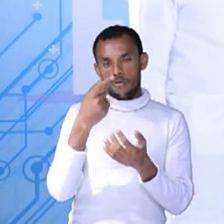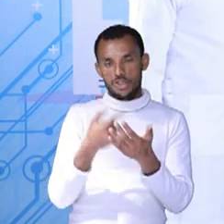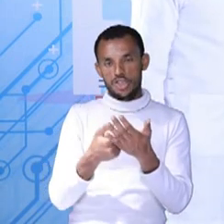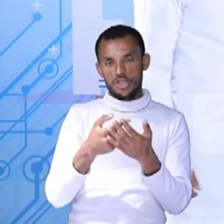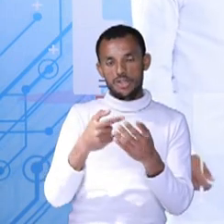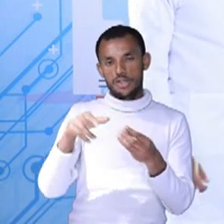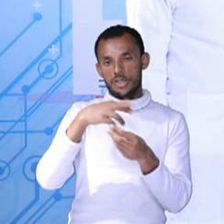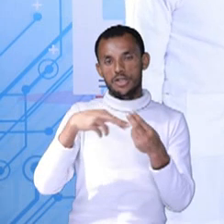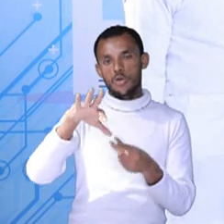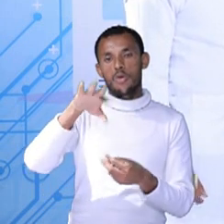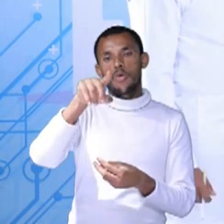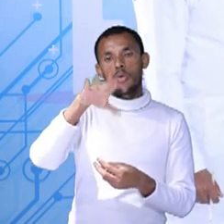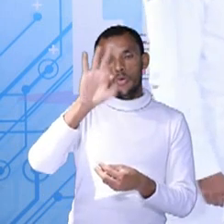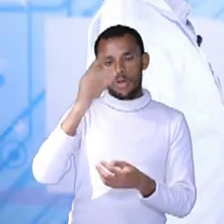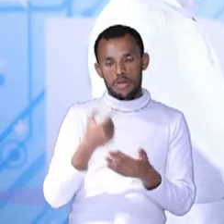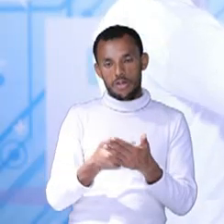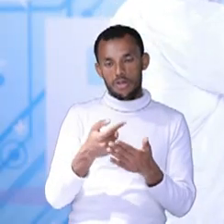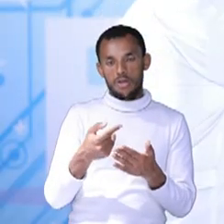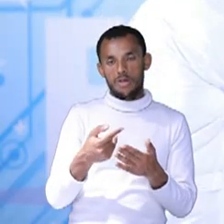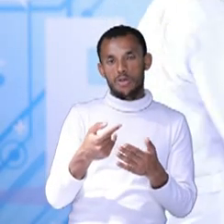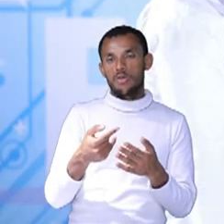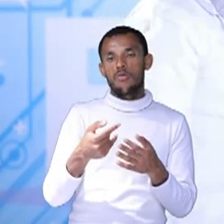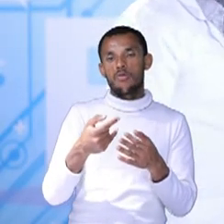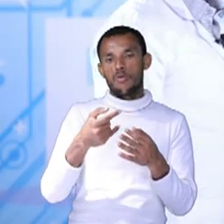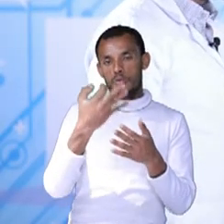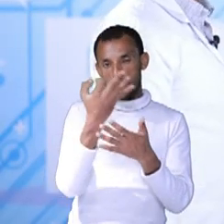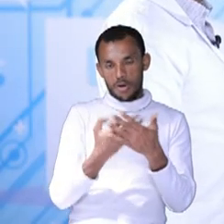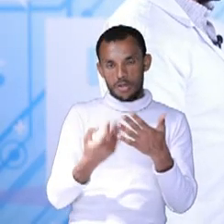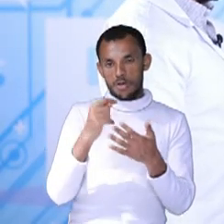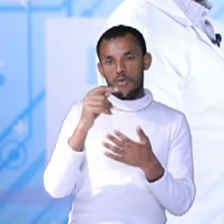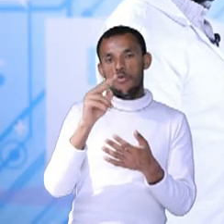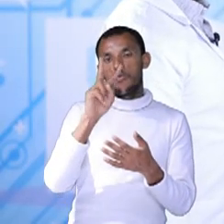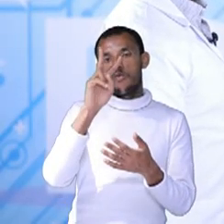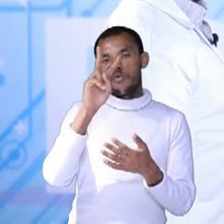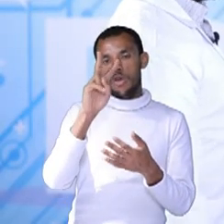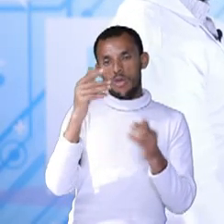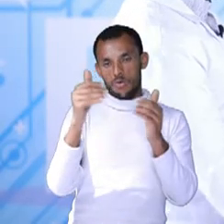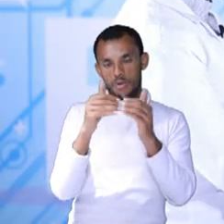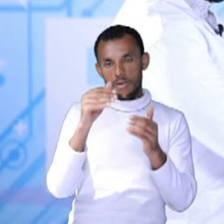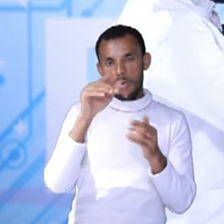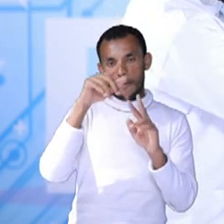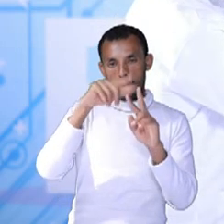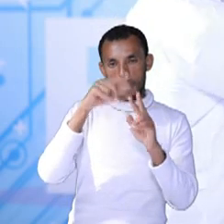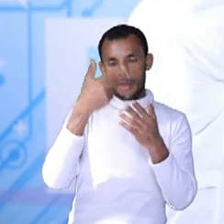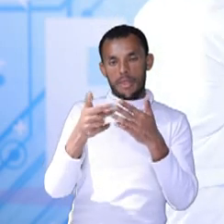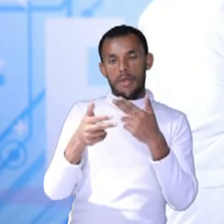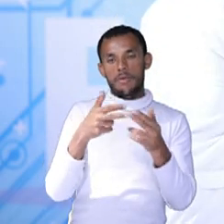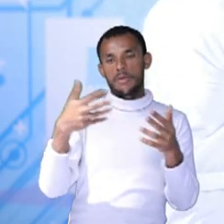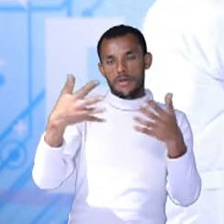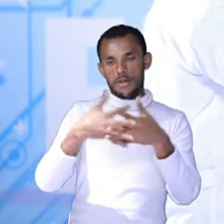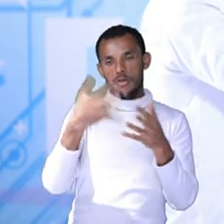region, simply you apply this formula. The volume is equal to this pi times the integration